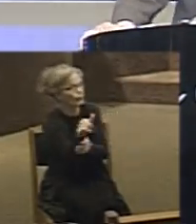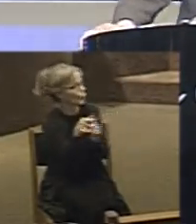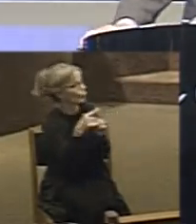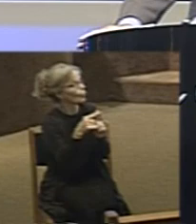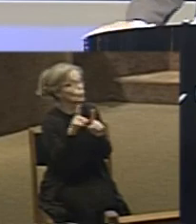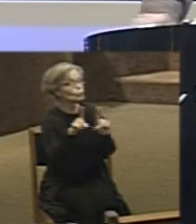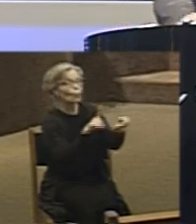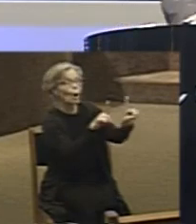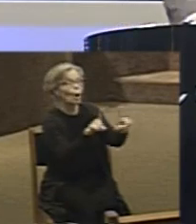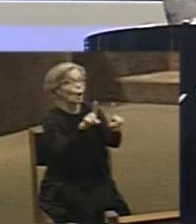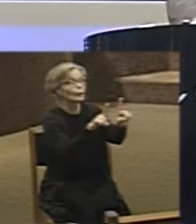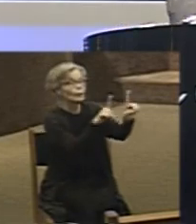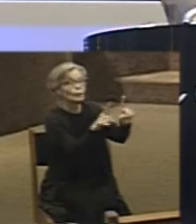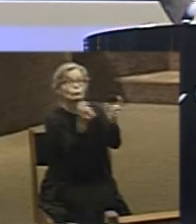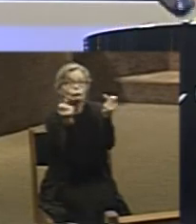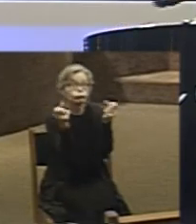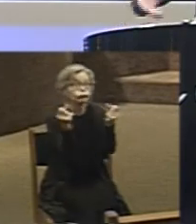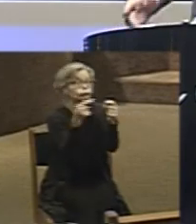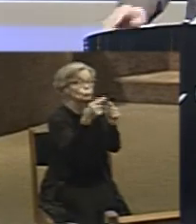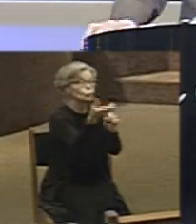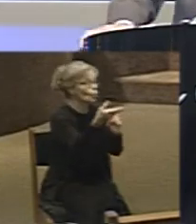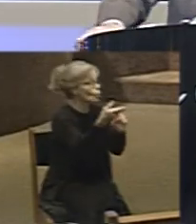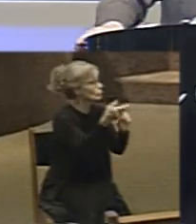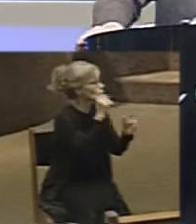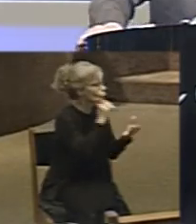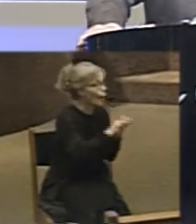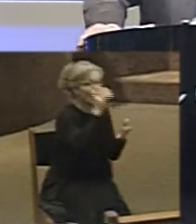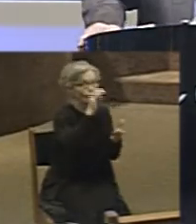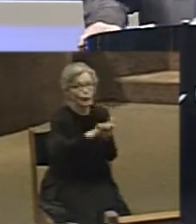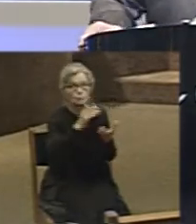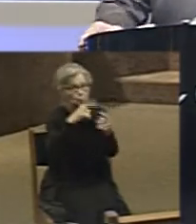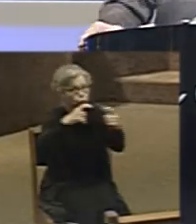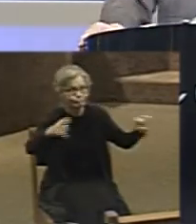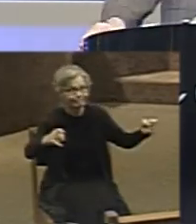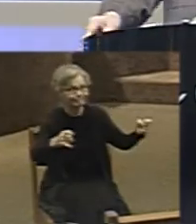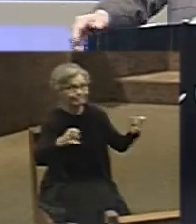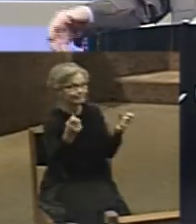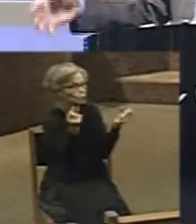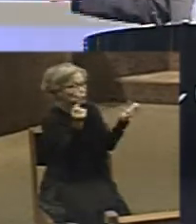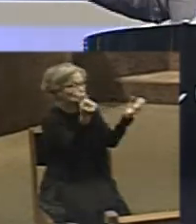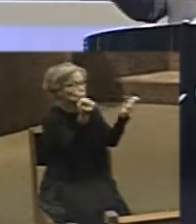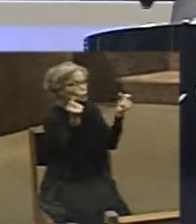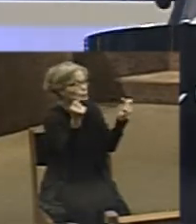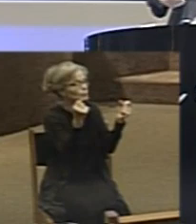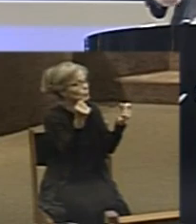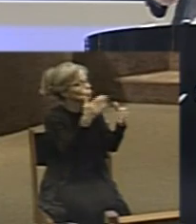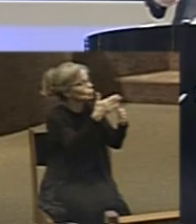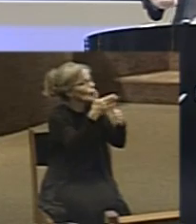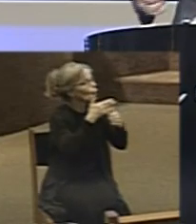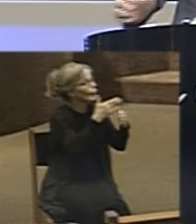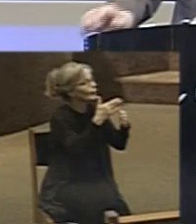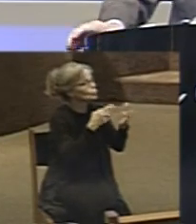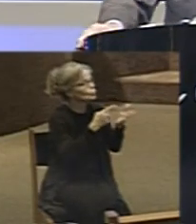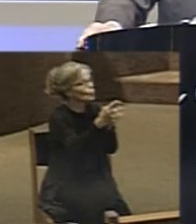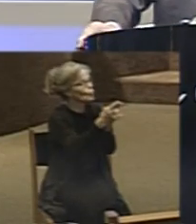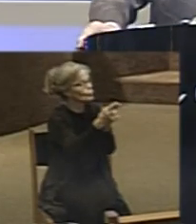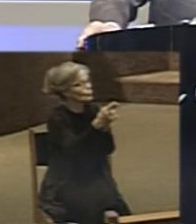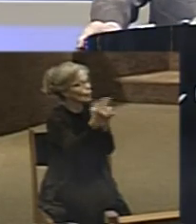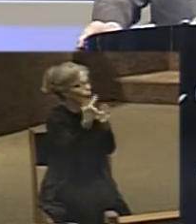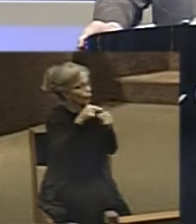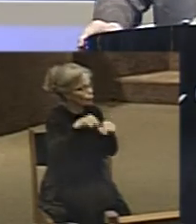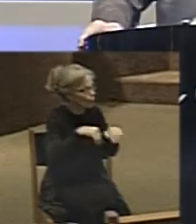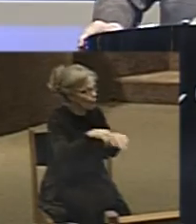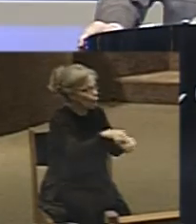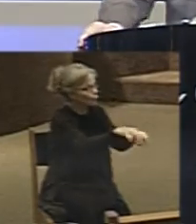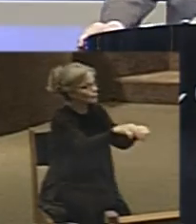by the way and when you lie down and when you rise up. You want to always be transferring truth and